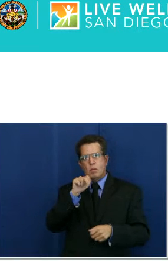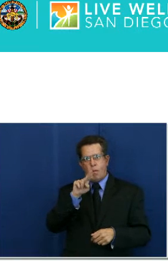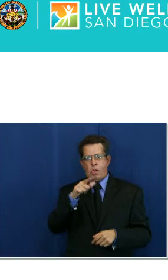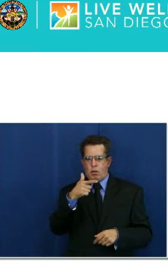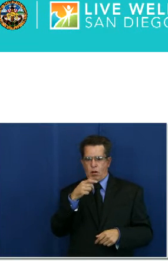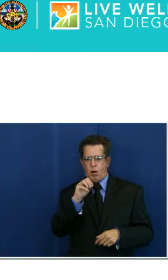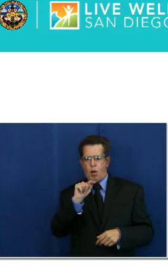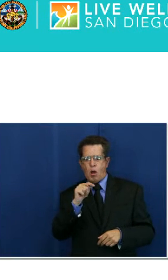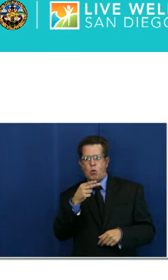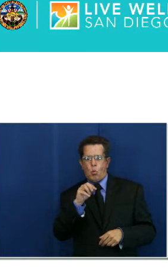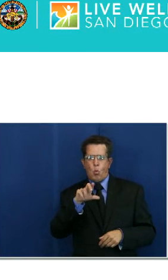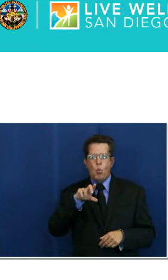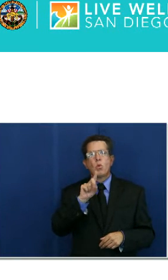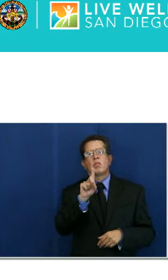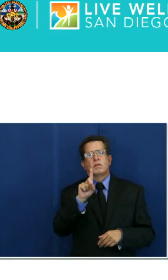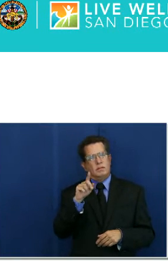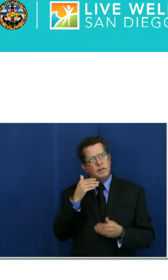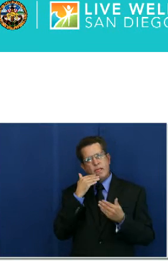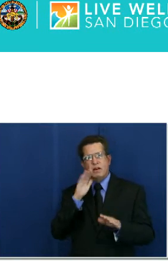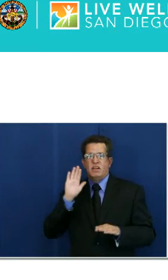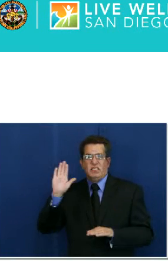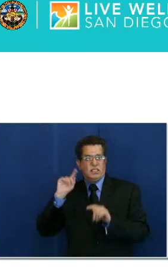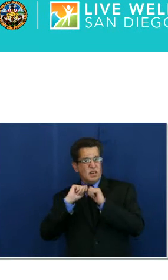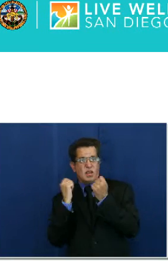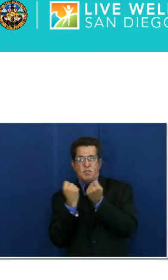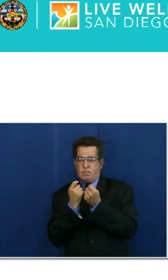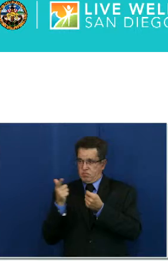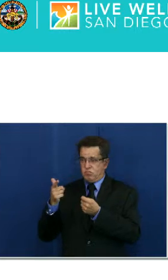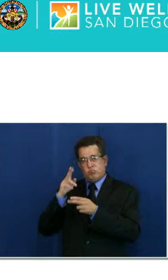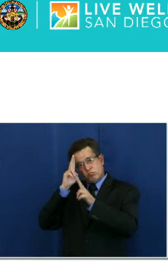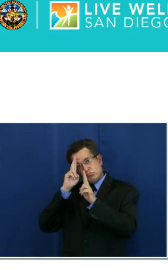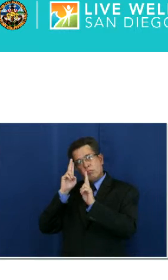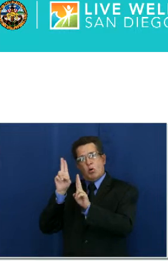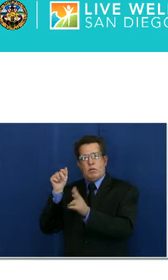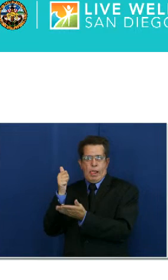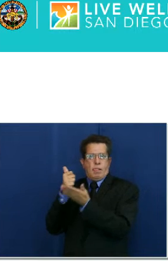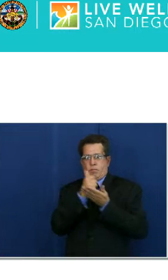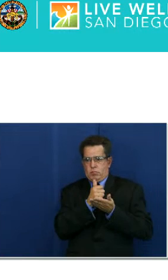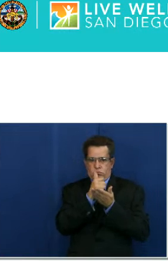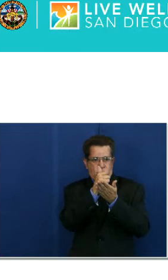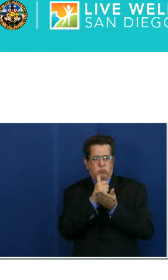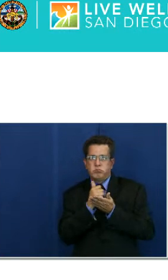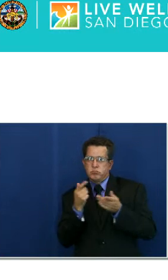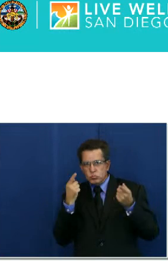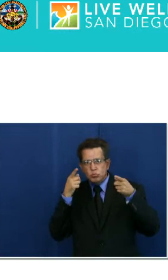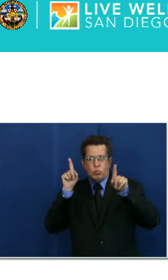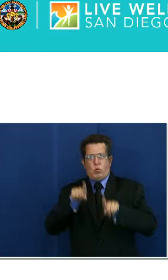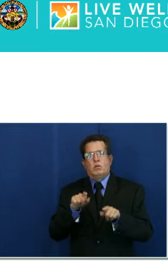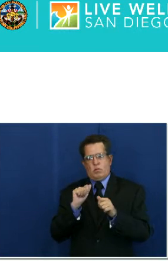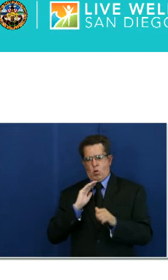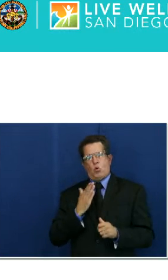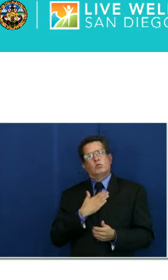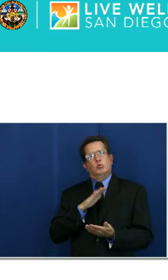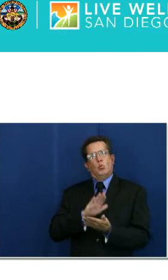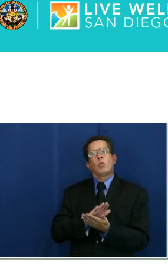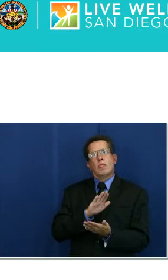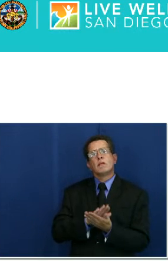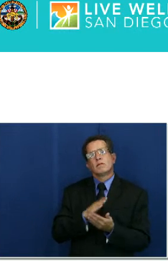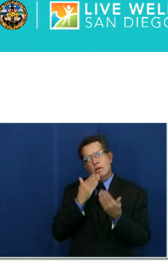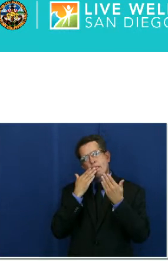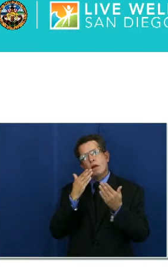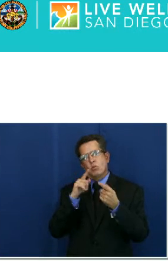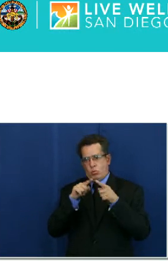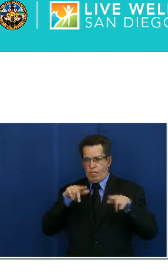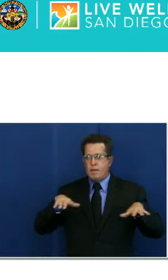in helping identify these locations and working with all of our superintendents throughout schools, and he'll talk a little about that in a moment. Now, all these